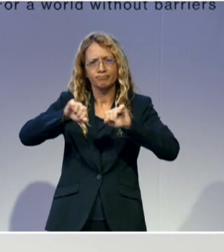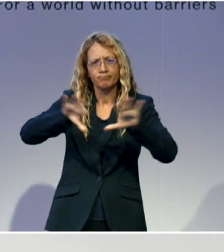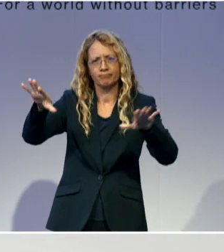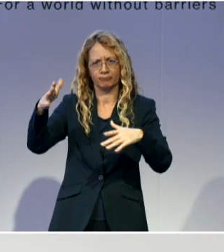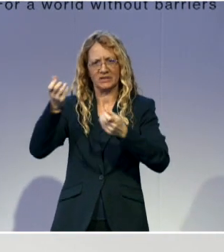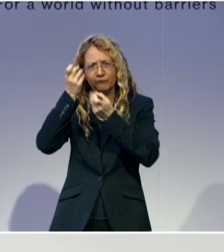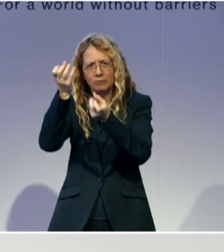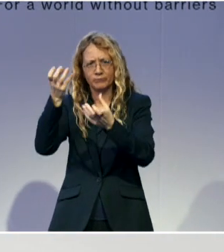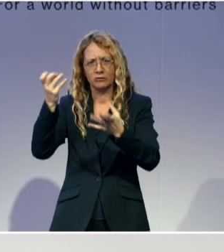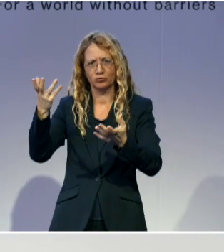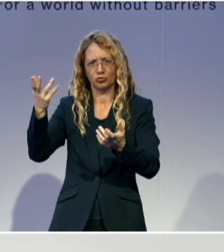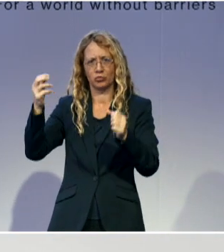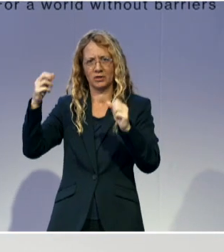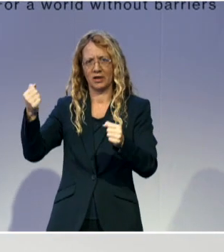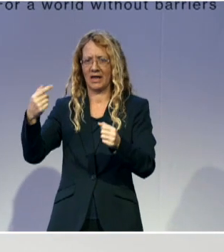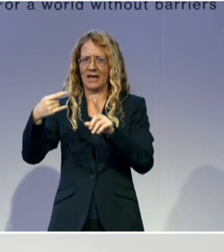materials.